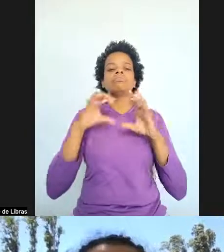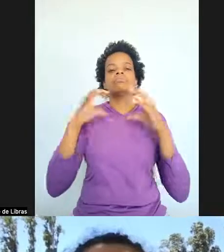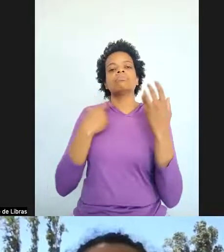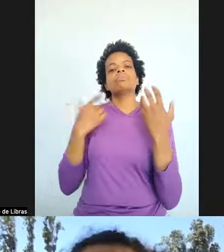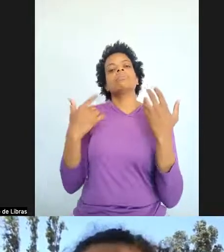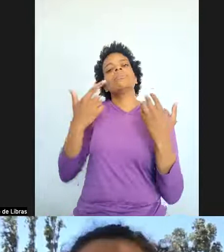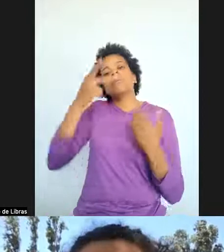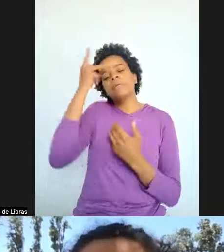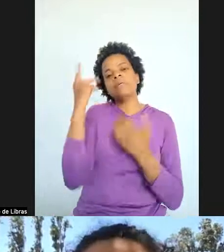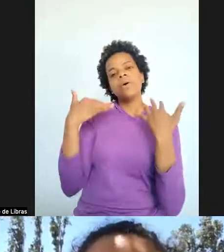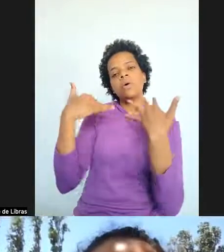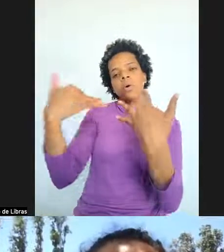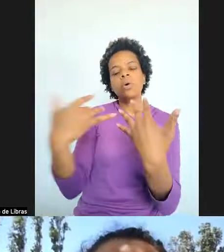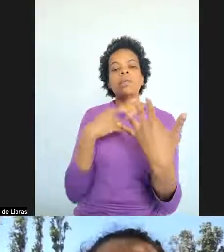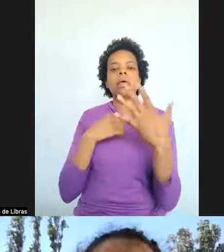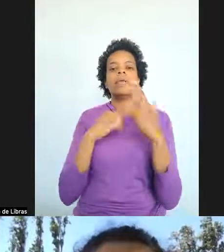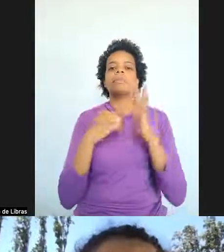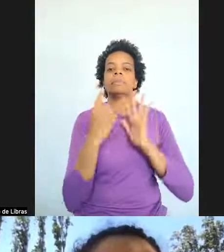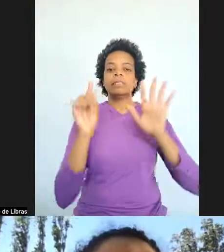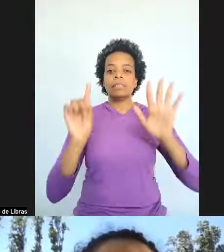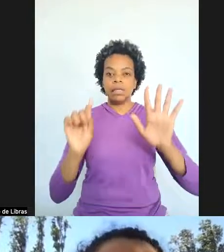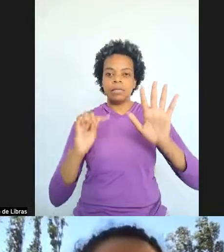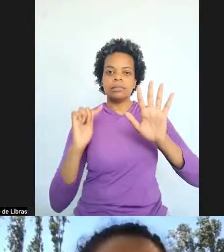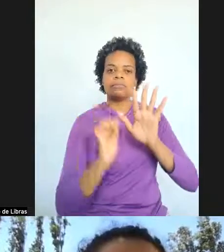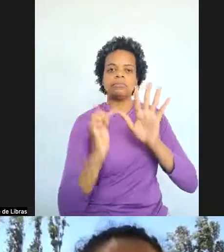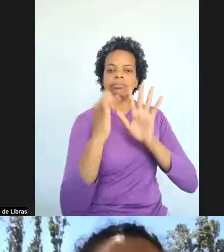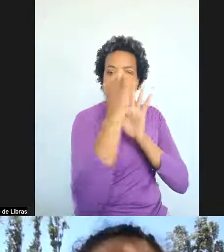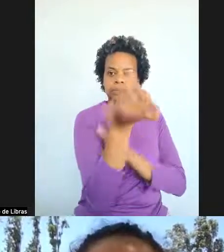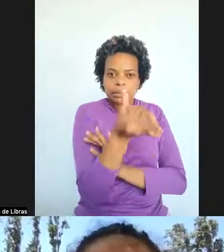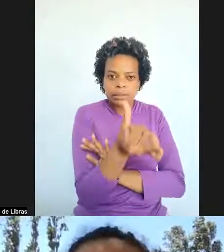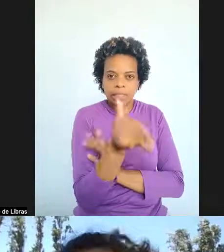we bring to you the 6 axes